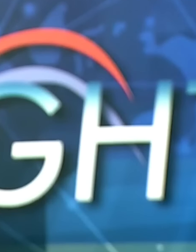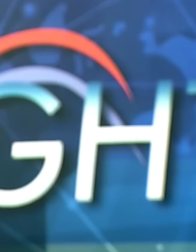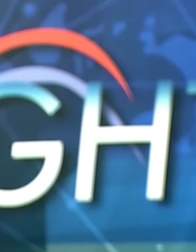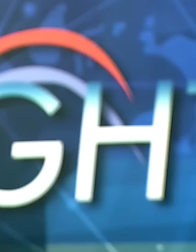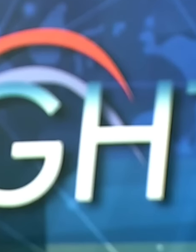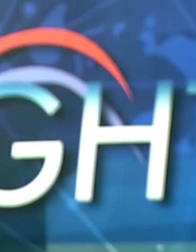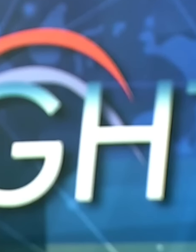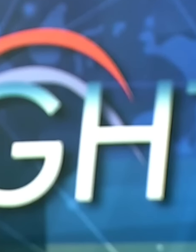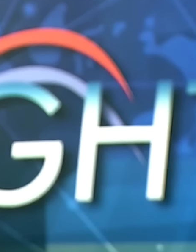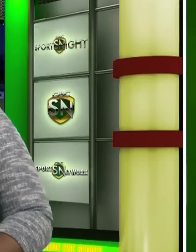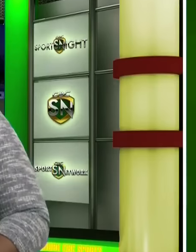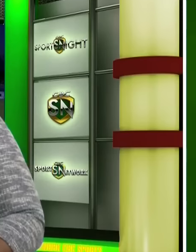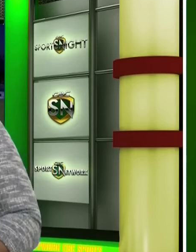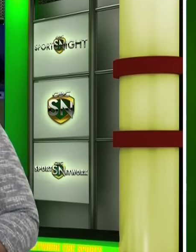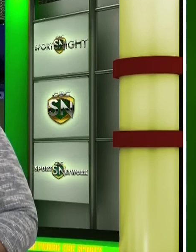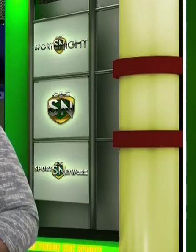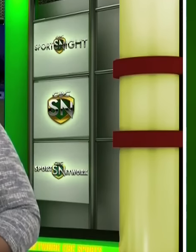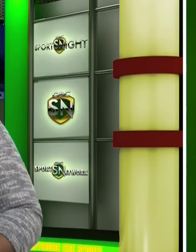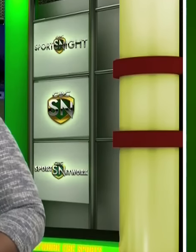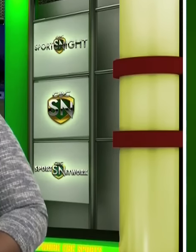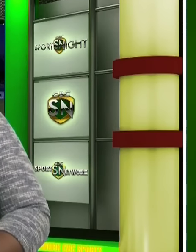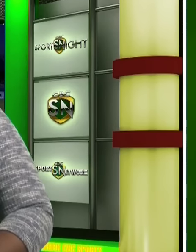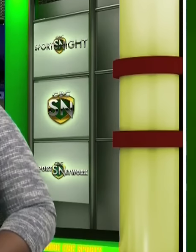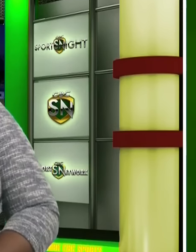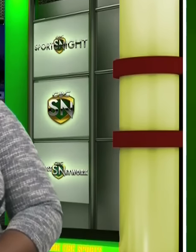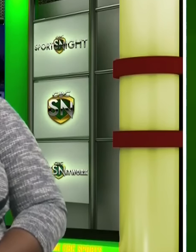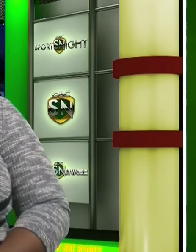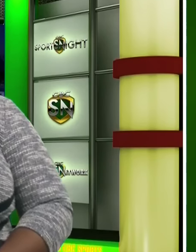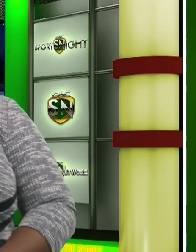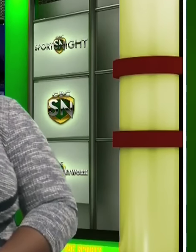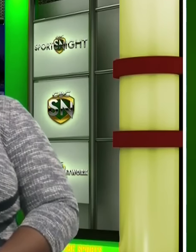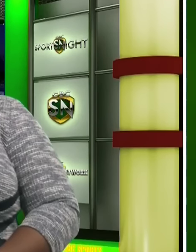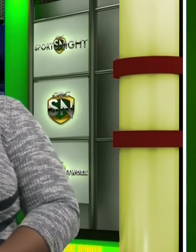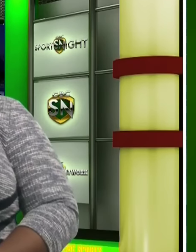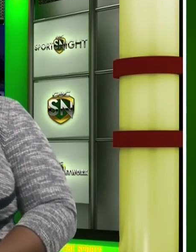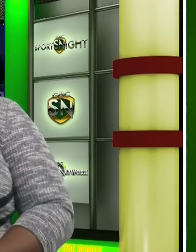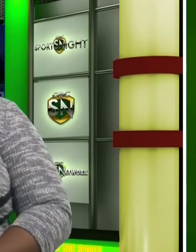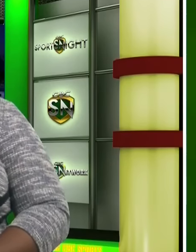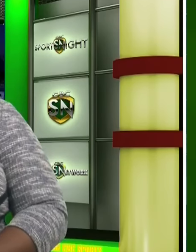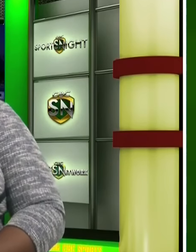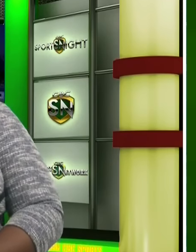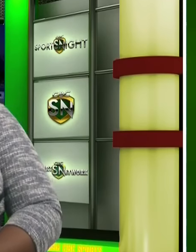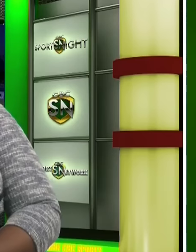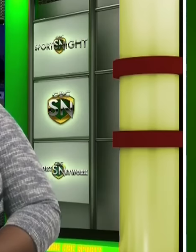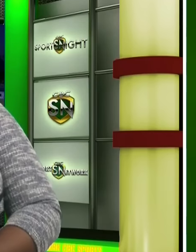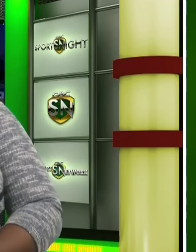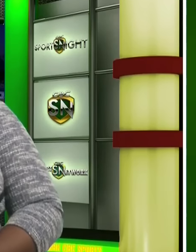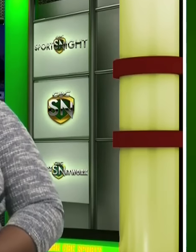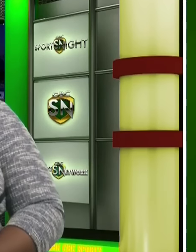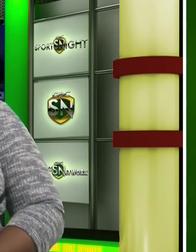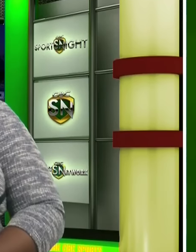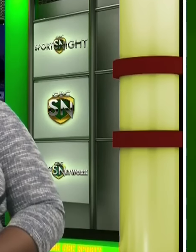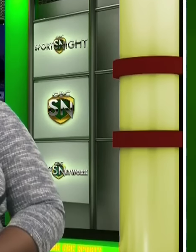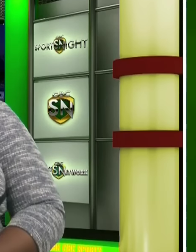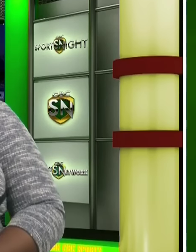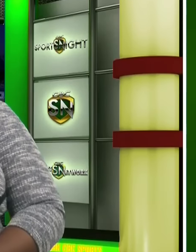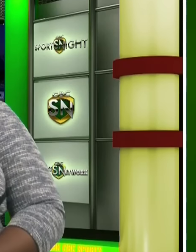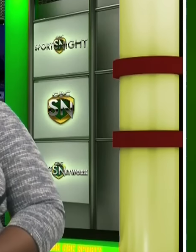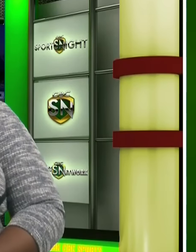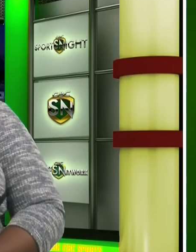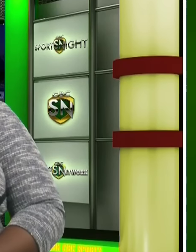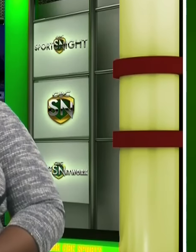Sports time now with Anne-Marie Burke. Anne-Marie, what's new in sports? Well, good evening, Wendy. We start with this story that the current system